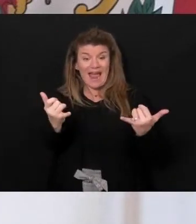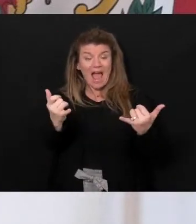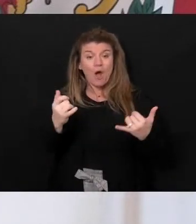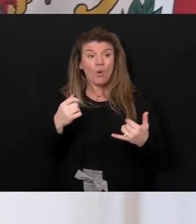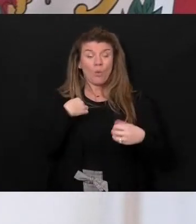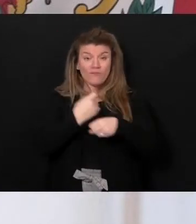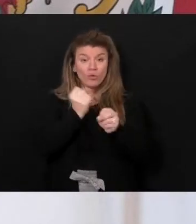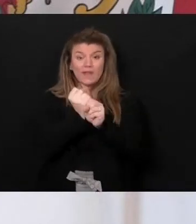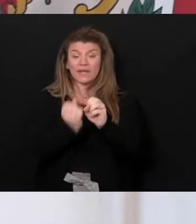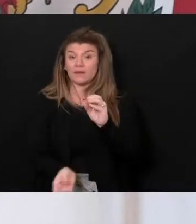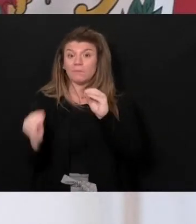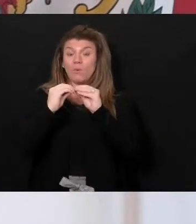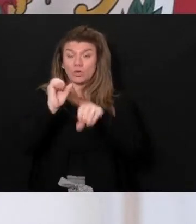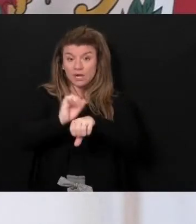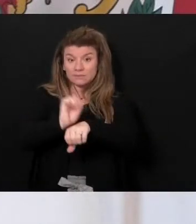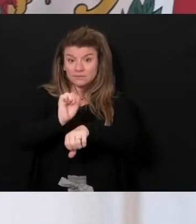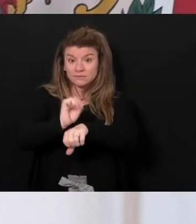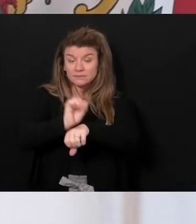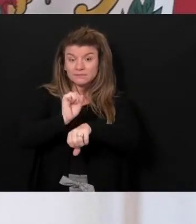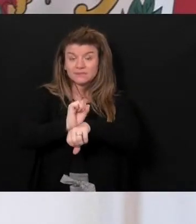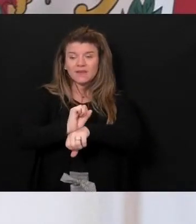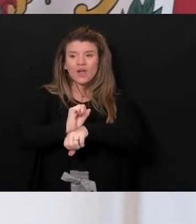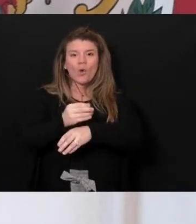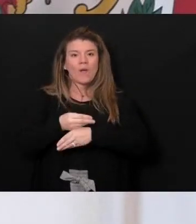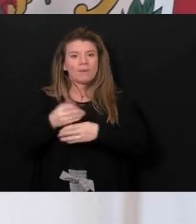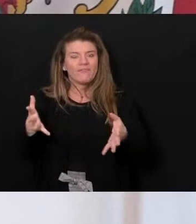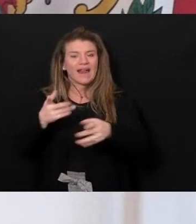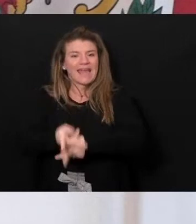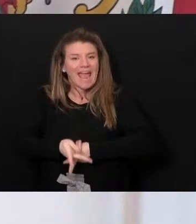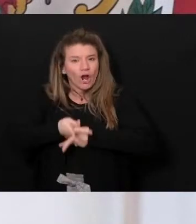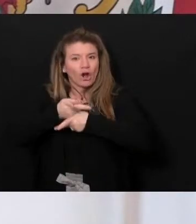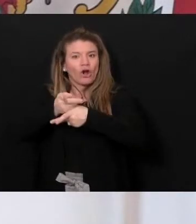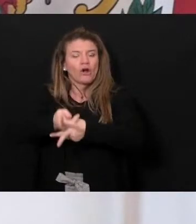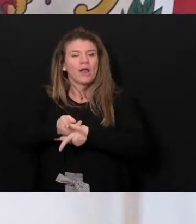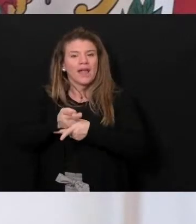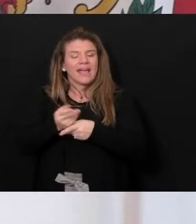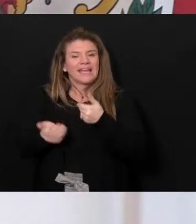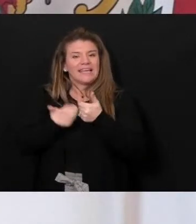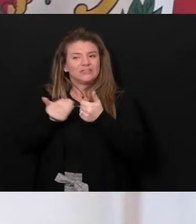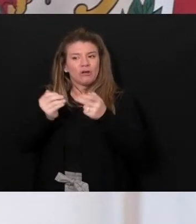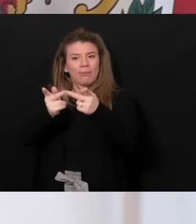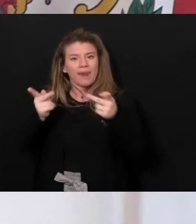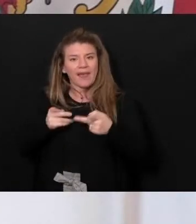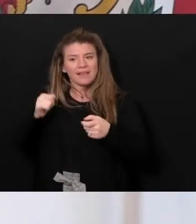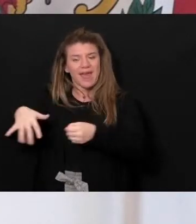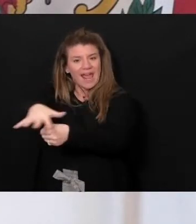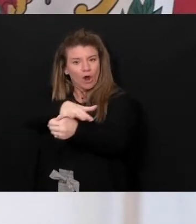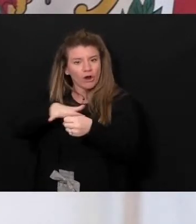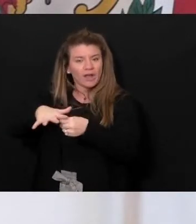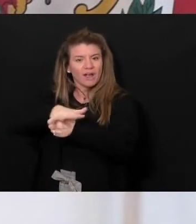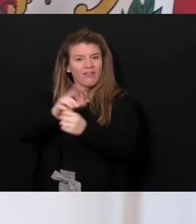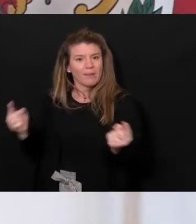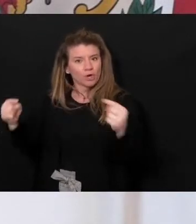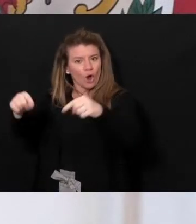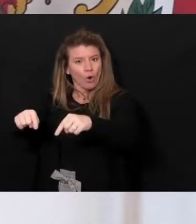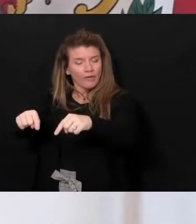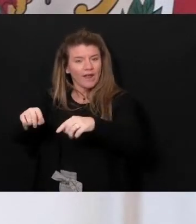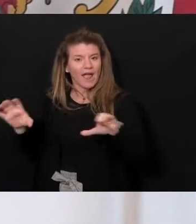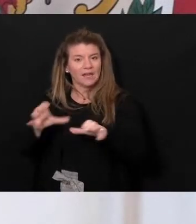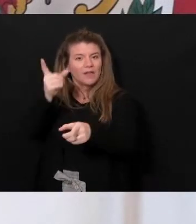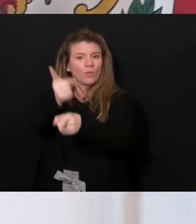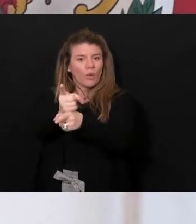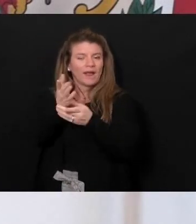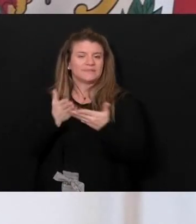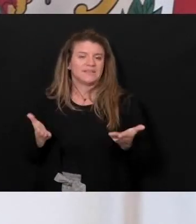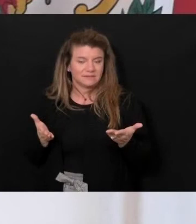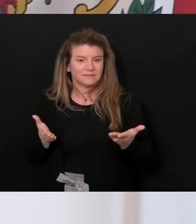jobs. We have provided all kinds of care and more convenience for the people in that area, and absolutely done the right stuff